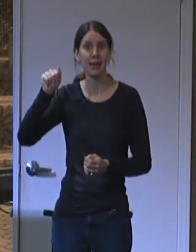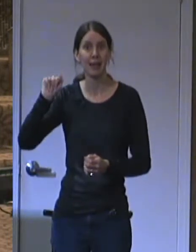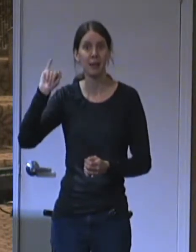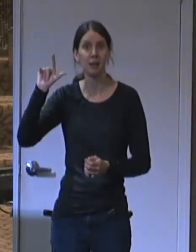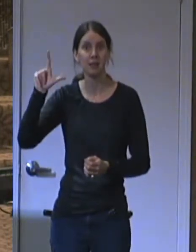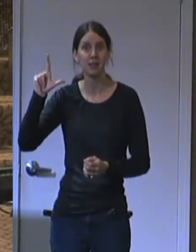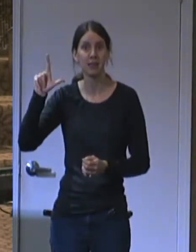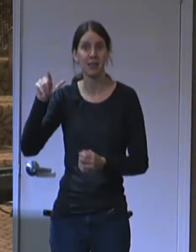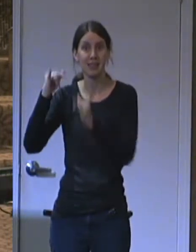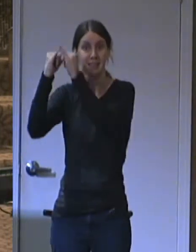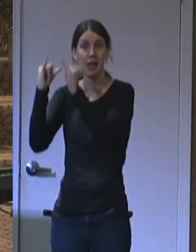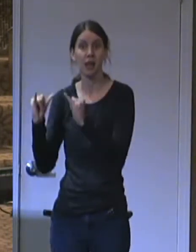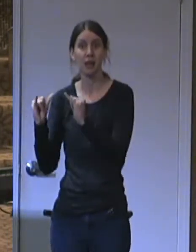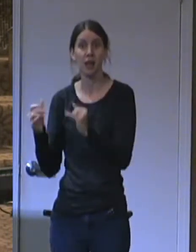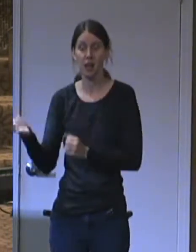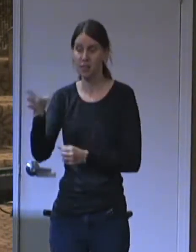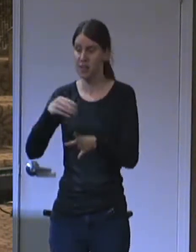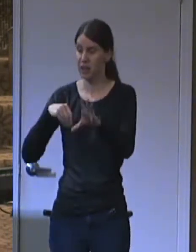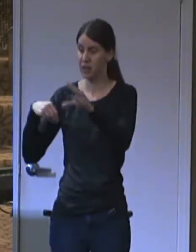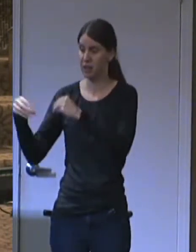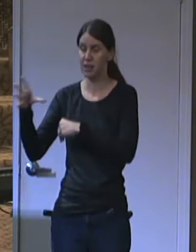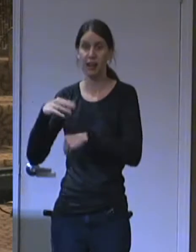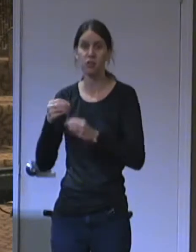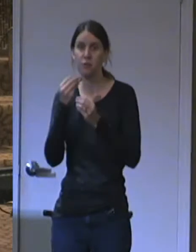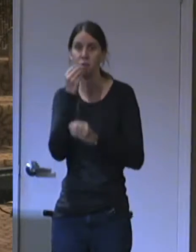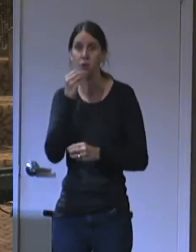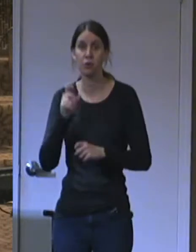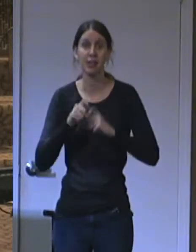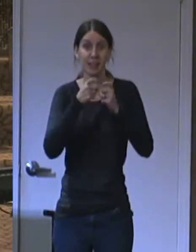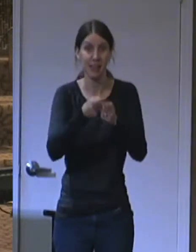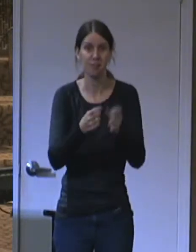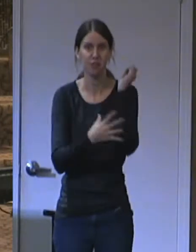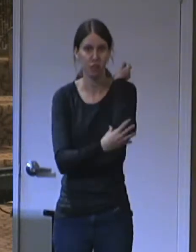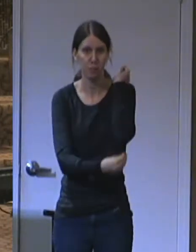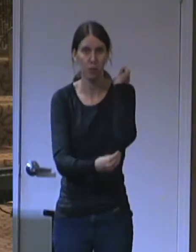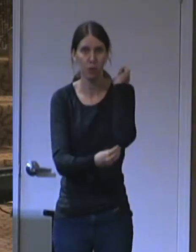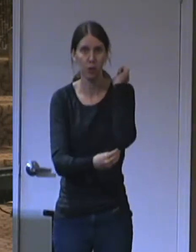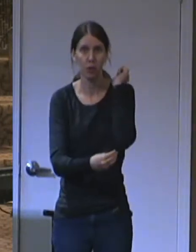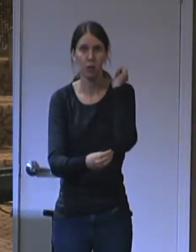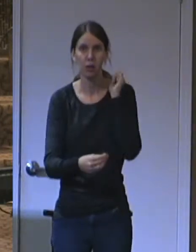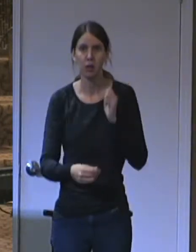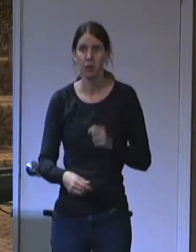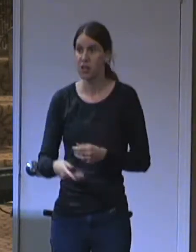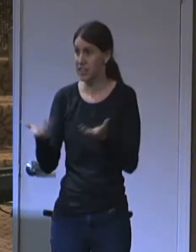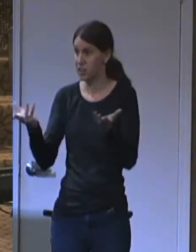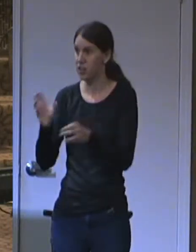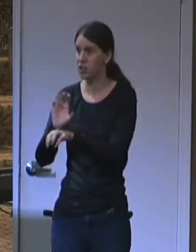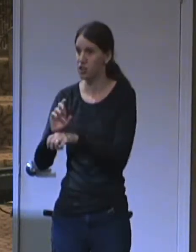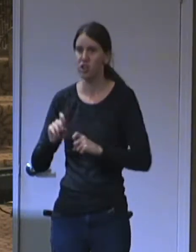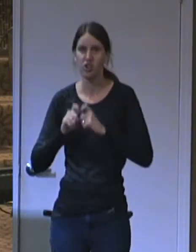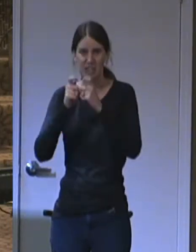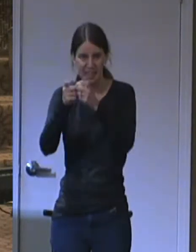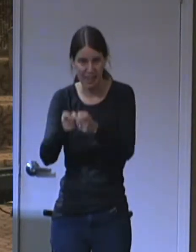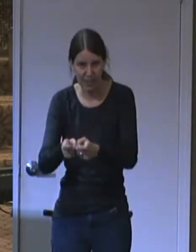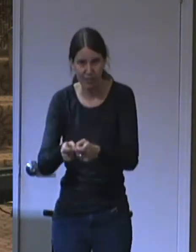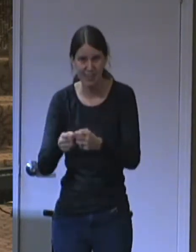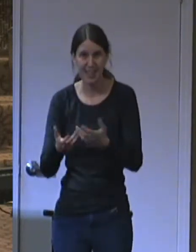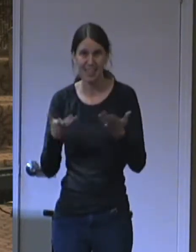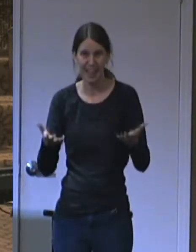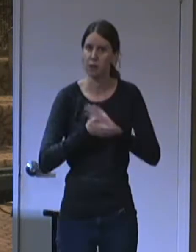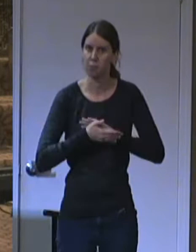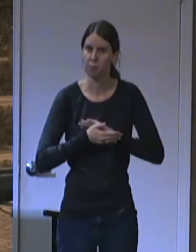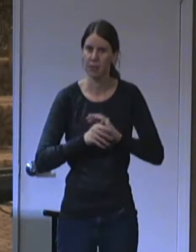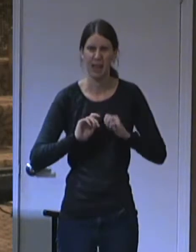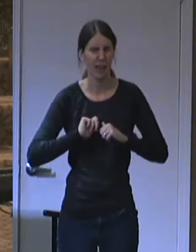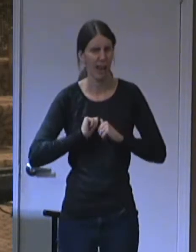collects food and gives it to the needy. We collect things and we have people giving and we go down all through the